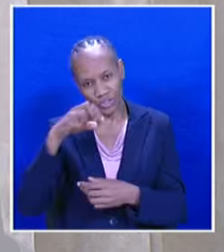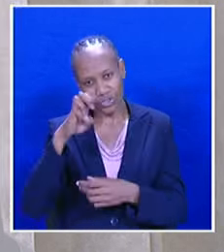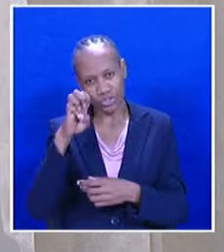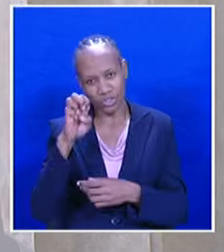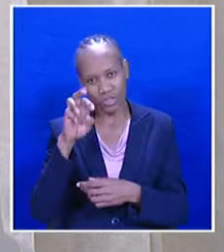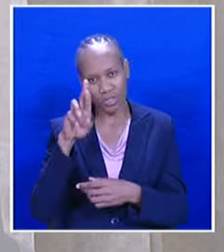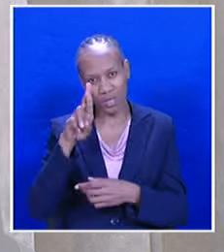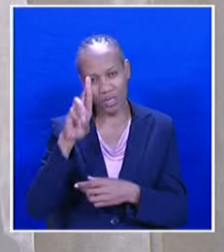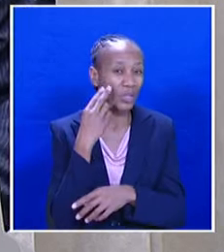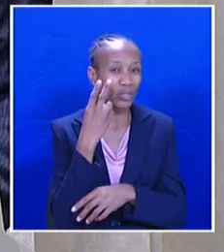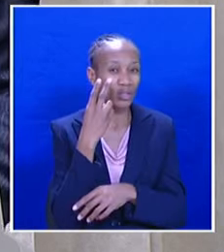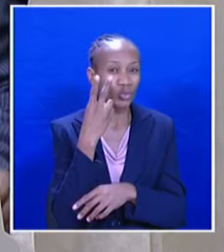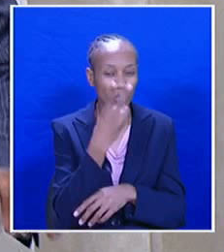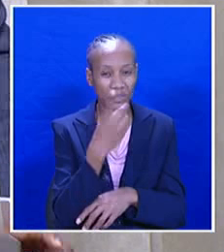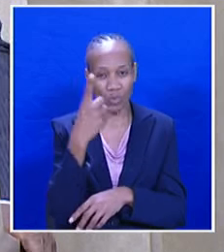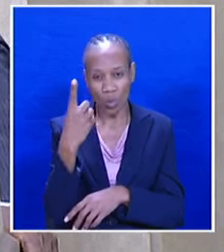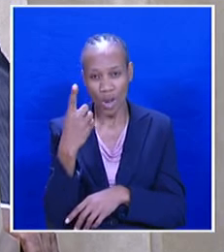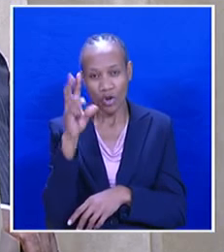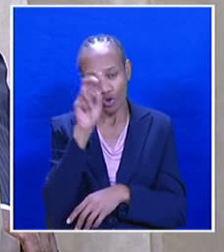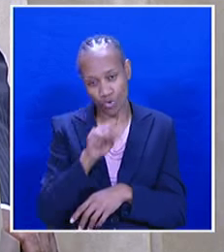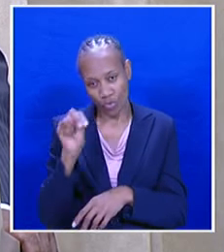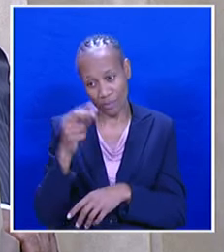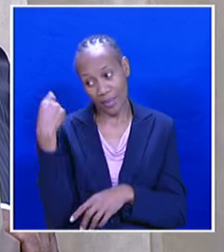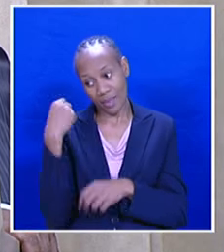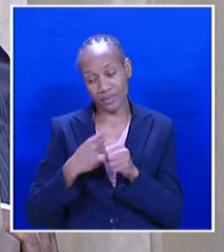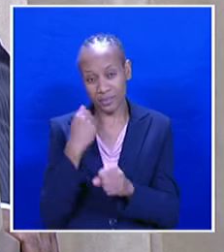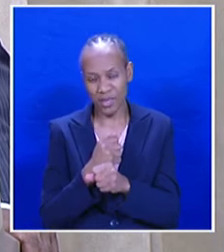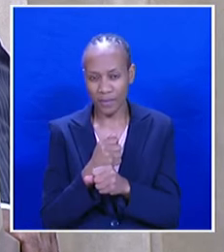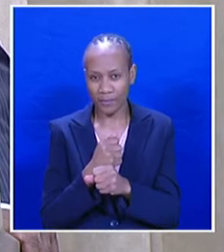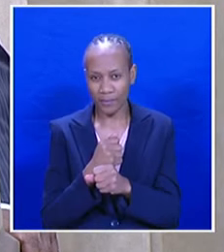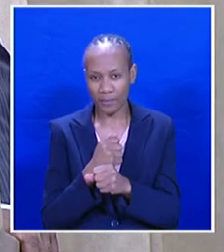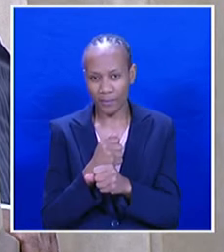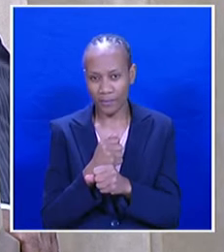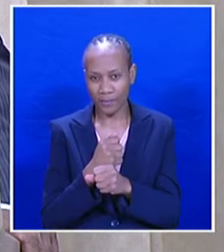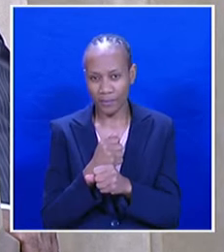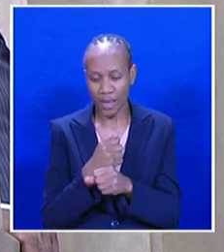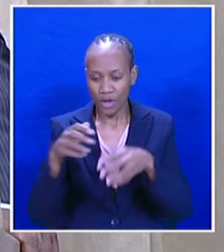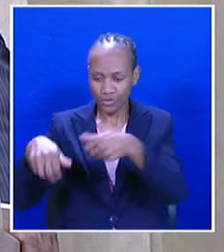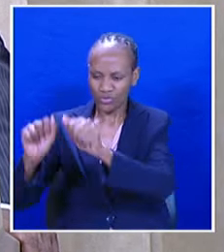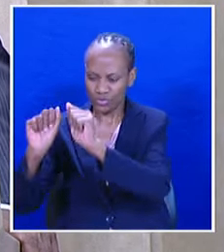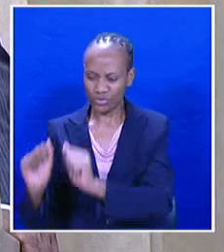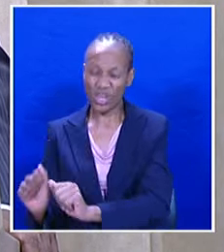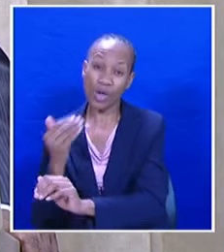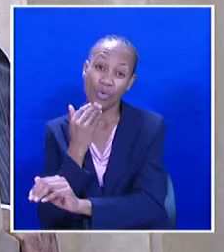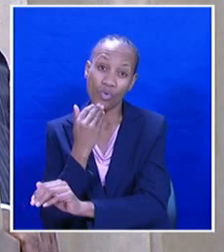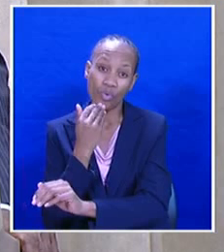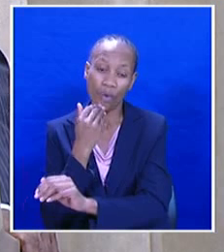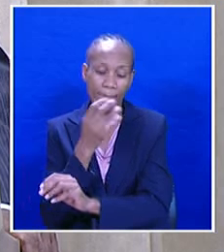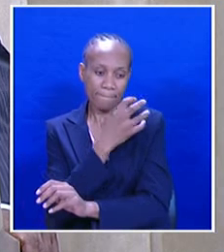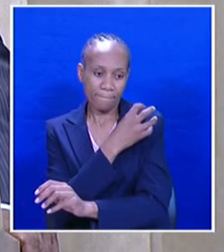1st of November 2014. It was co-chaired by the Minister of International Relations and